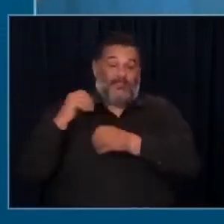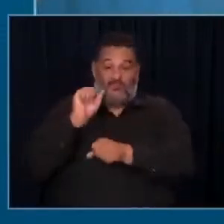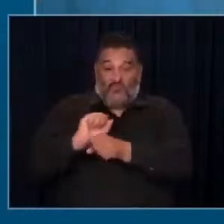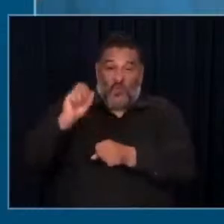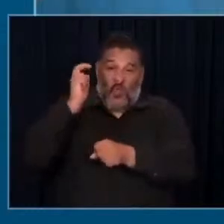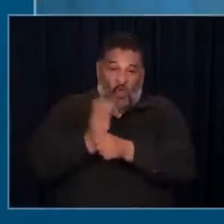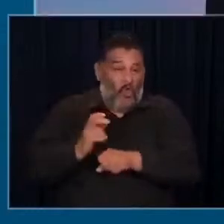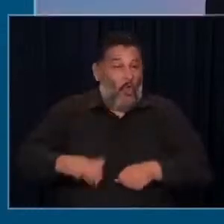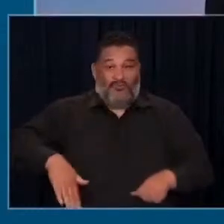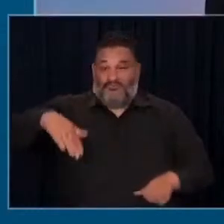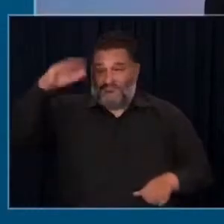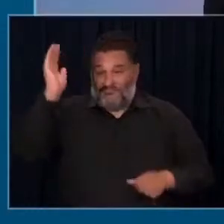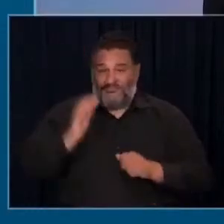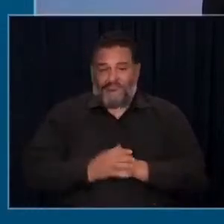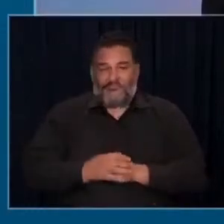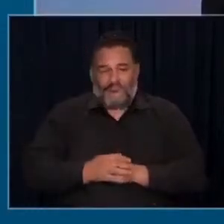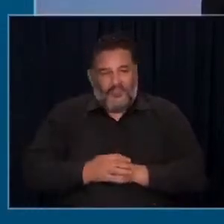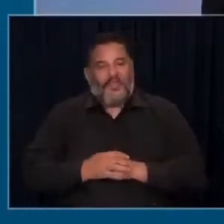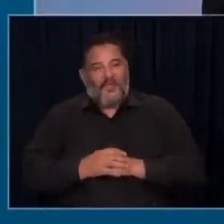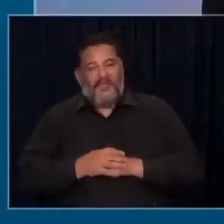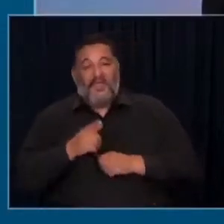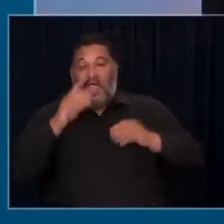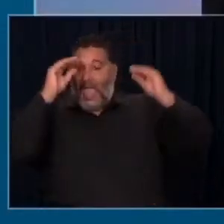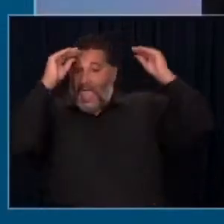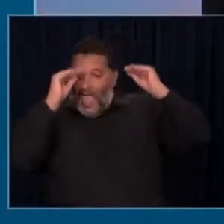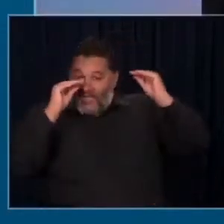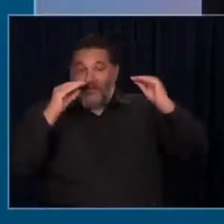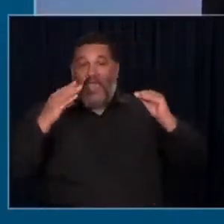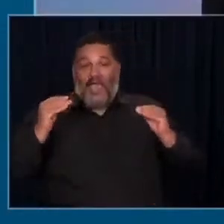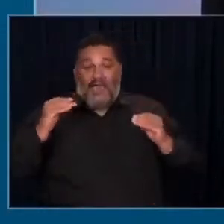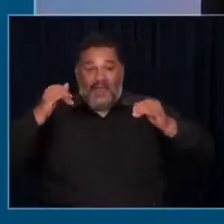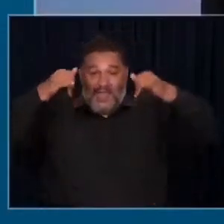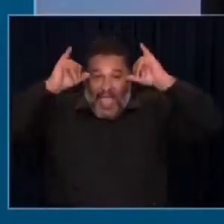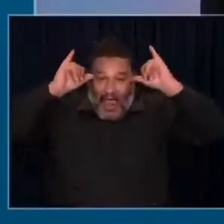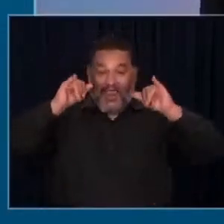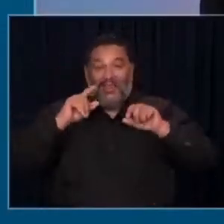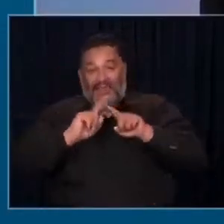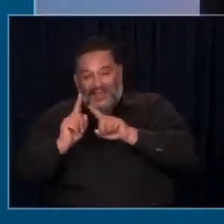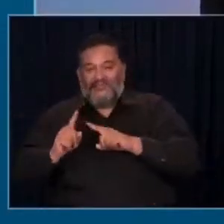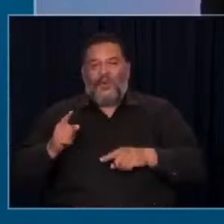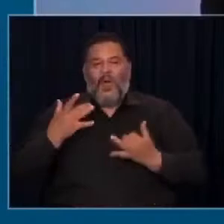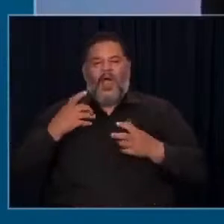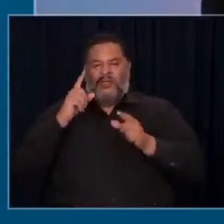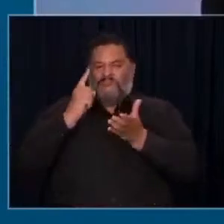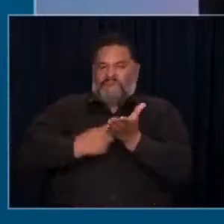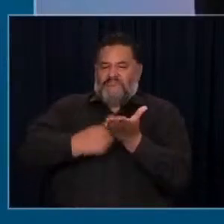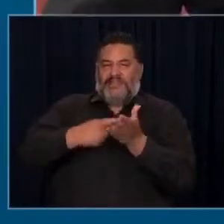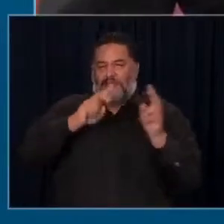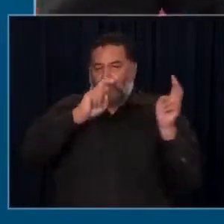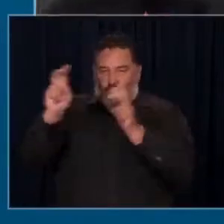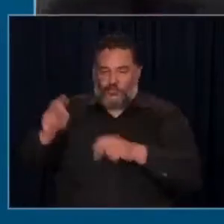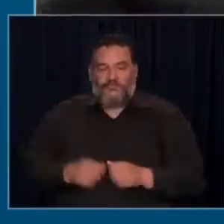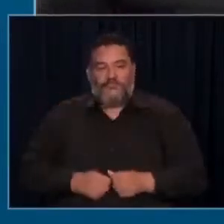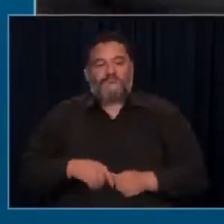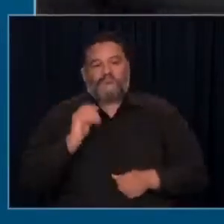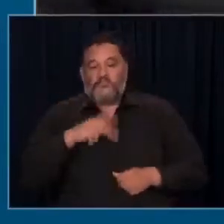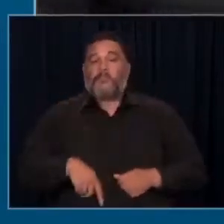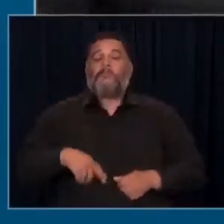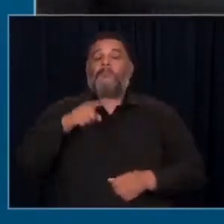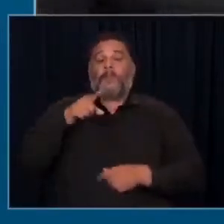life. The hat and the cattle. Well, let's get to the issues. All right. On the economy, on your website, previous comments, you've said